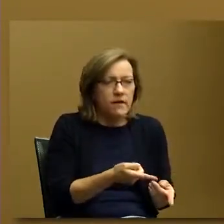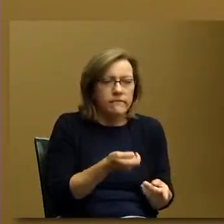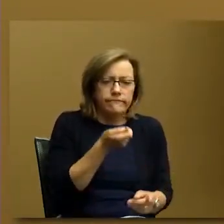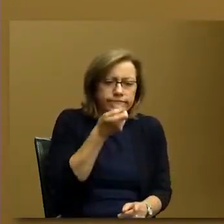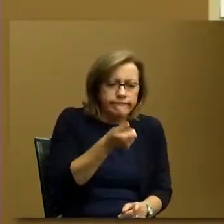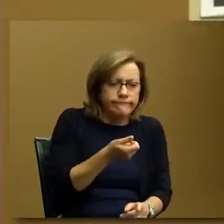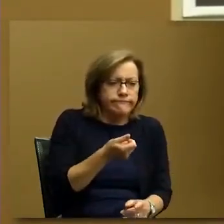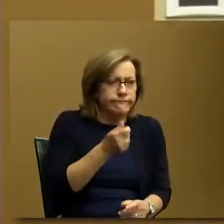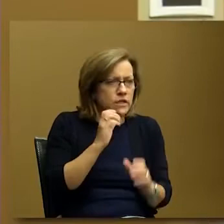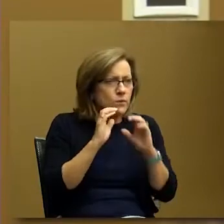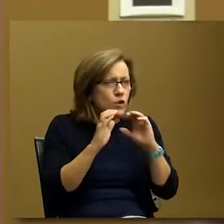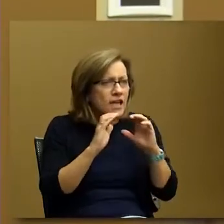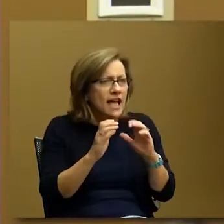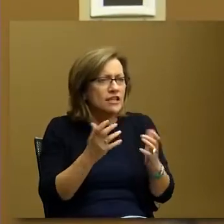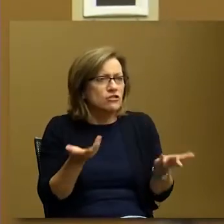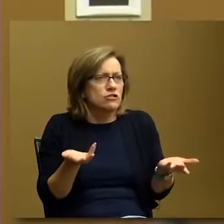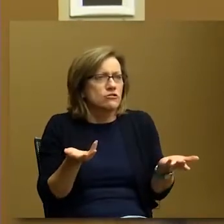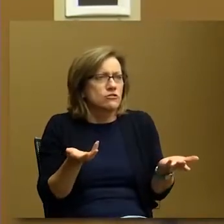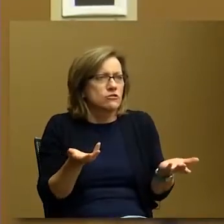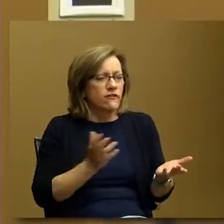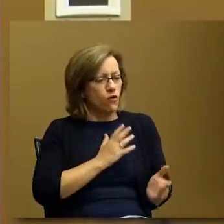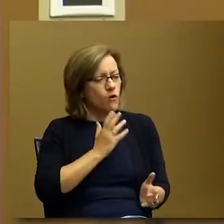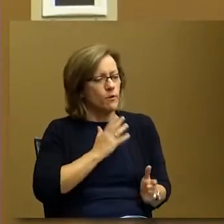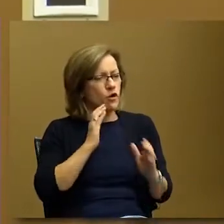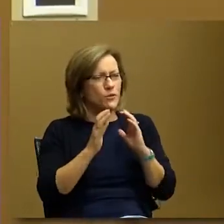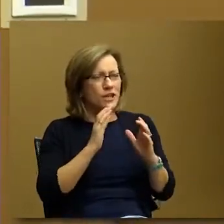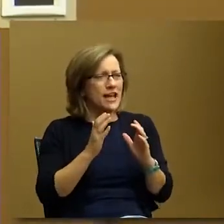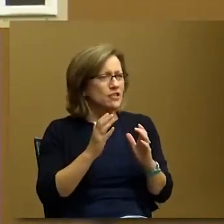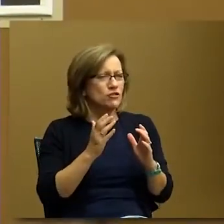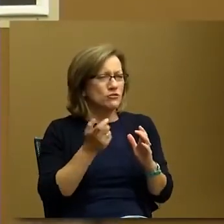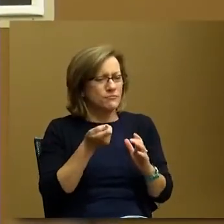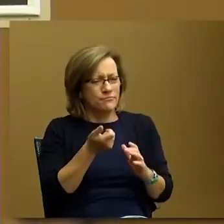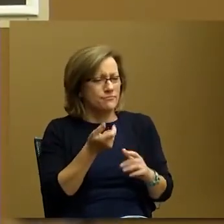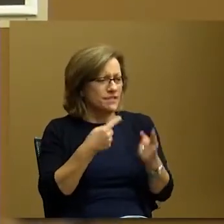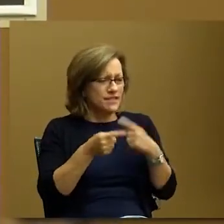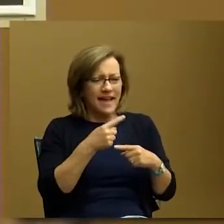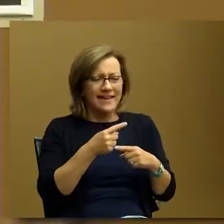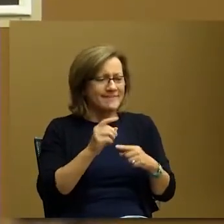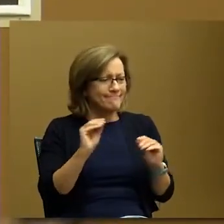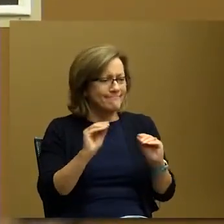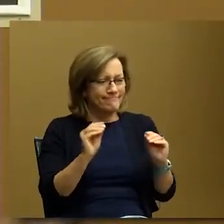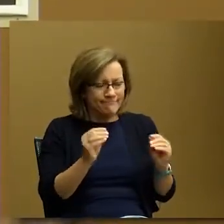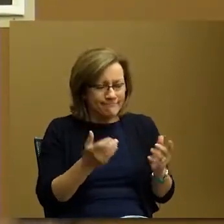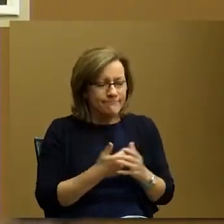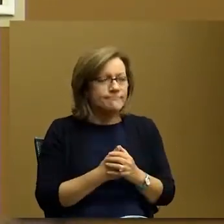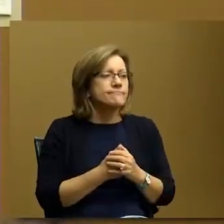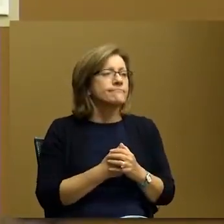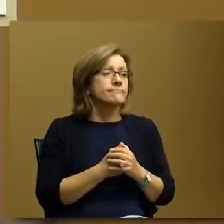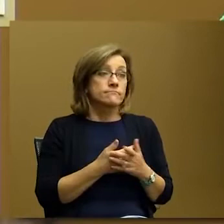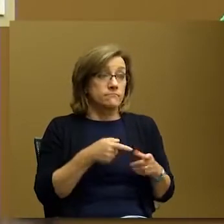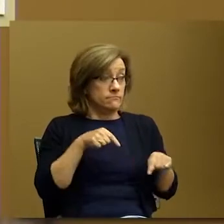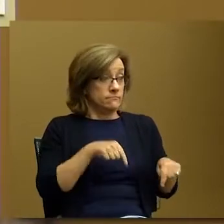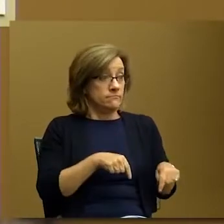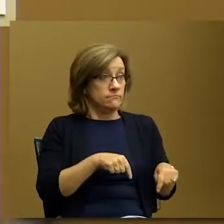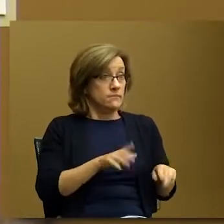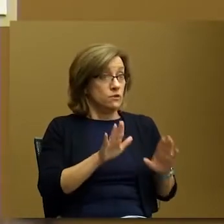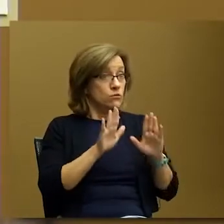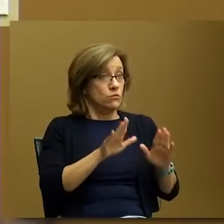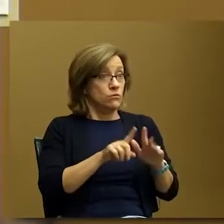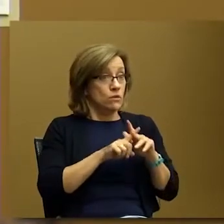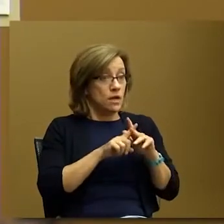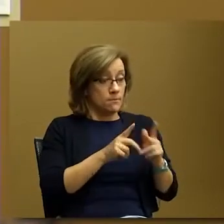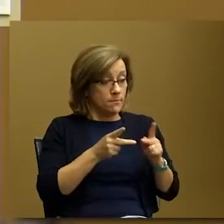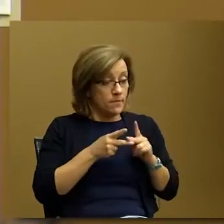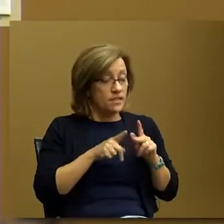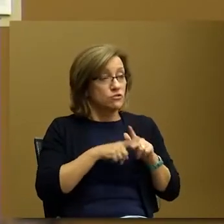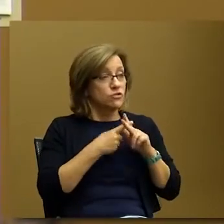little communication or formal communication or any kind of signs, this would be a great place to start with